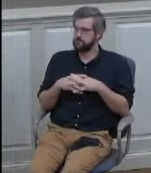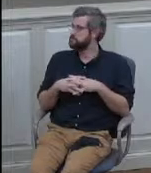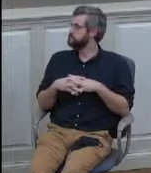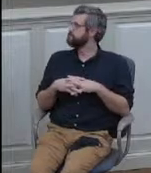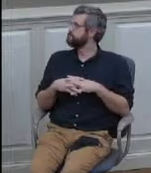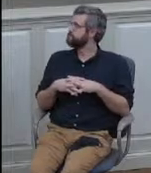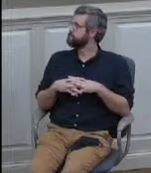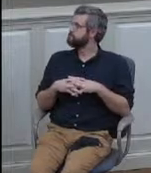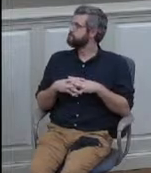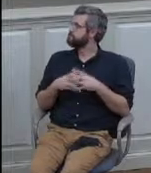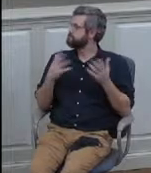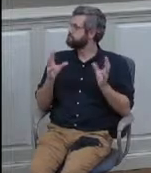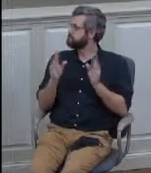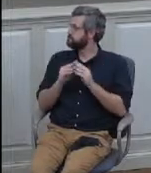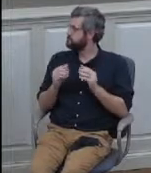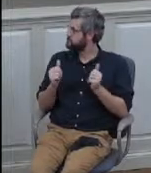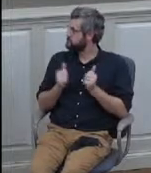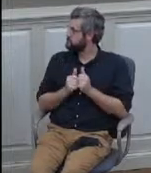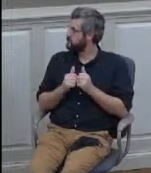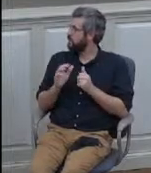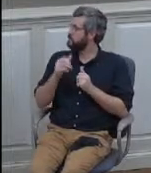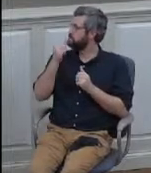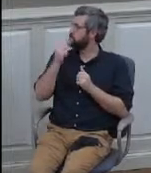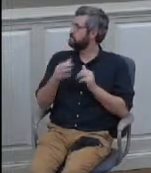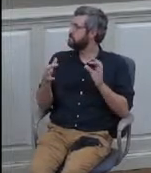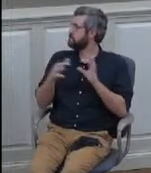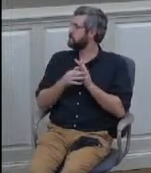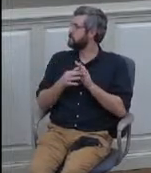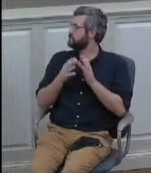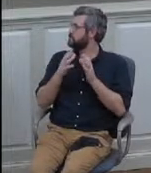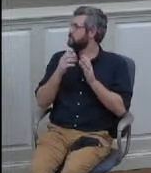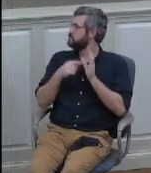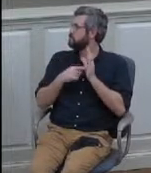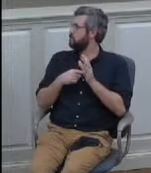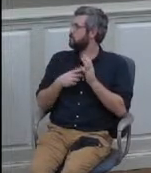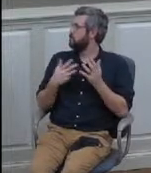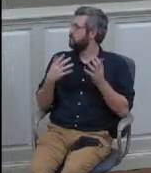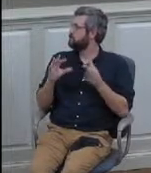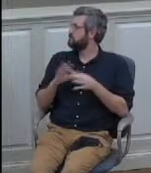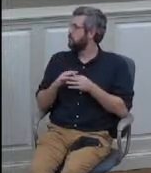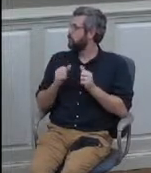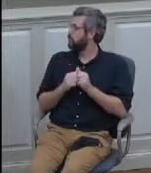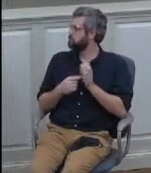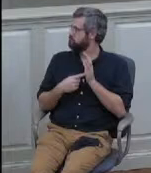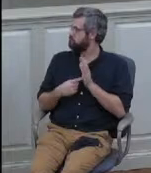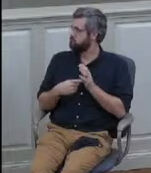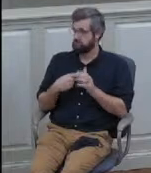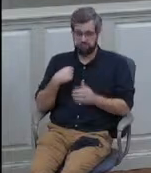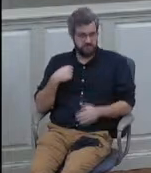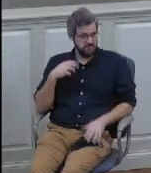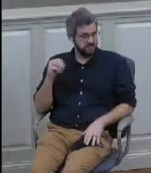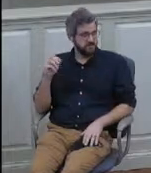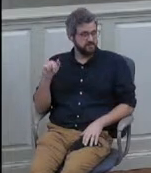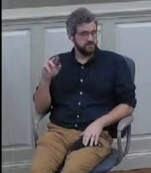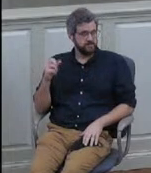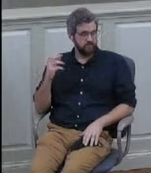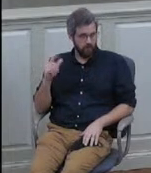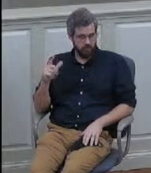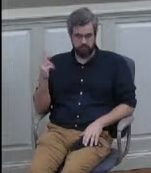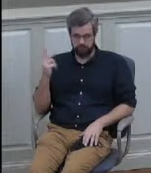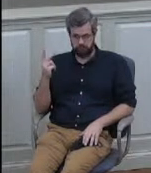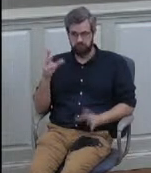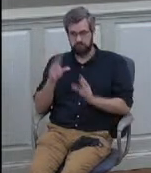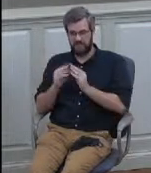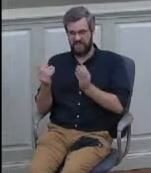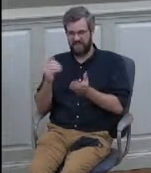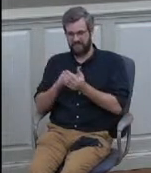And then we've met with representatives, the Southern Connector Road, we've met with representatives at Norfolk Southern. Marshall and I have a meeting scheduled later this week with them